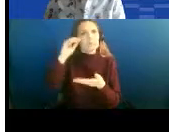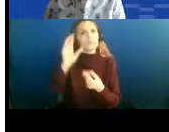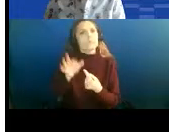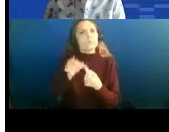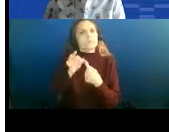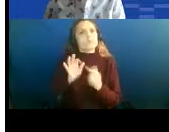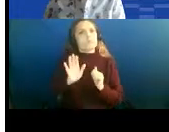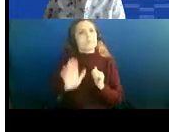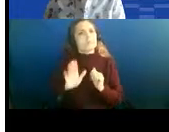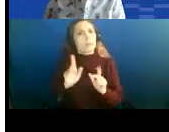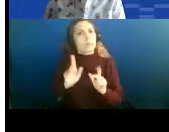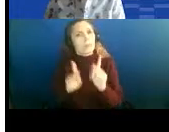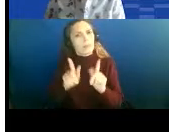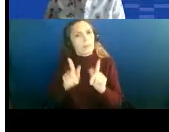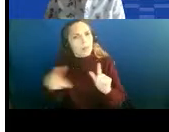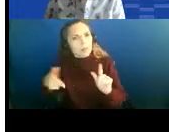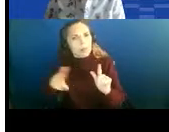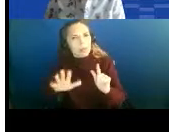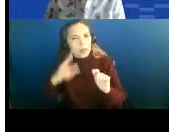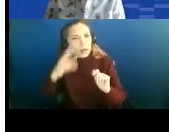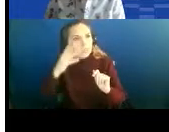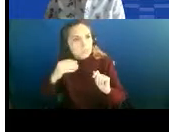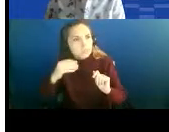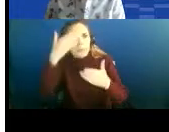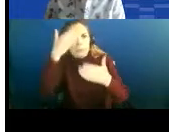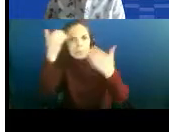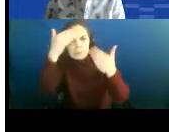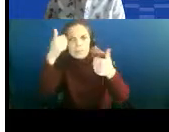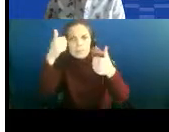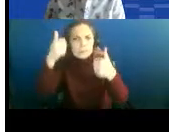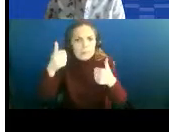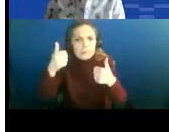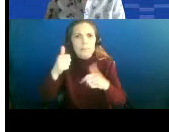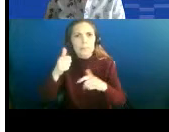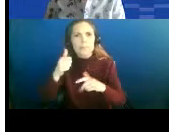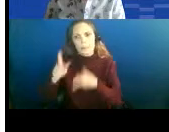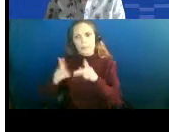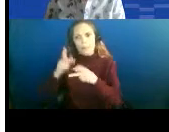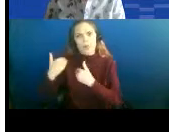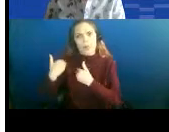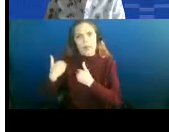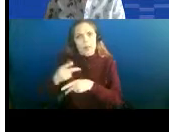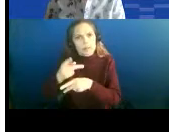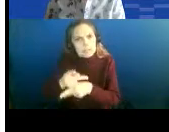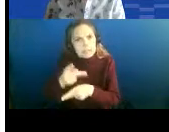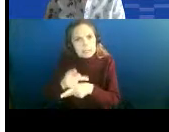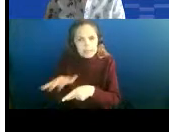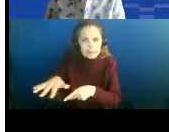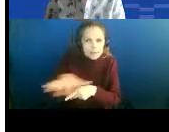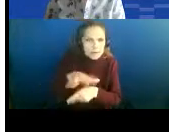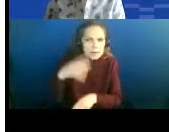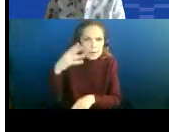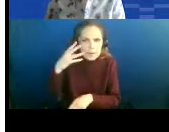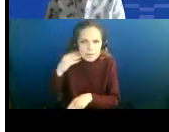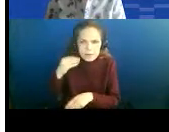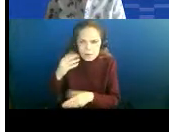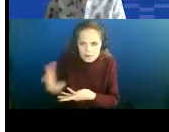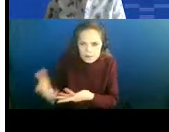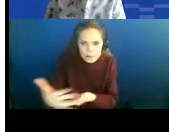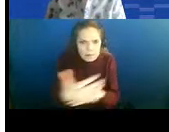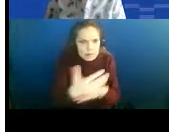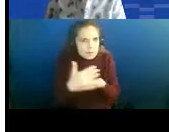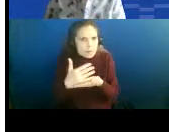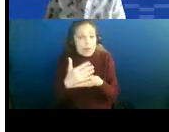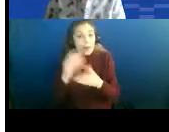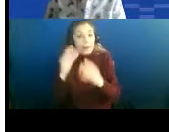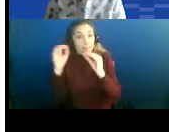dementia and their primary unpaid carers as they live in Canada. And so to do this, we were guided by the research